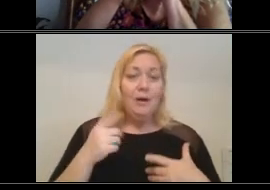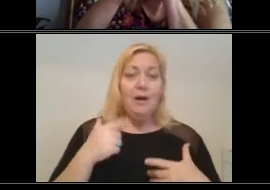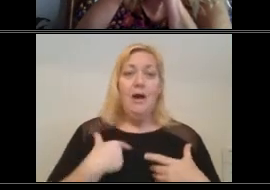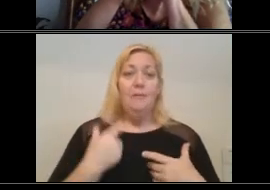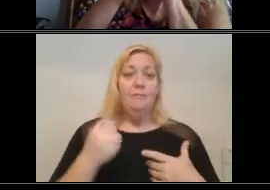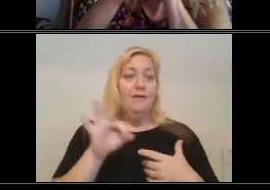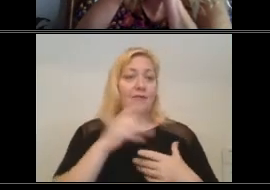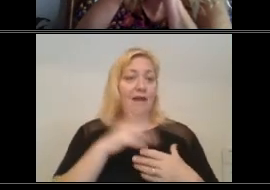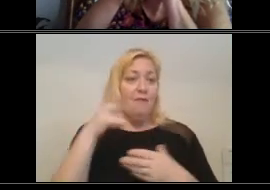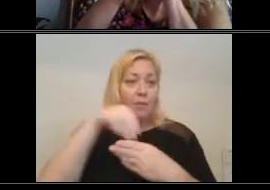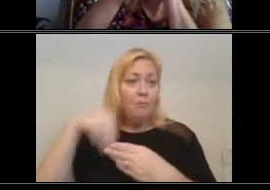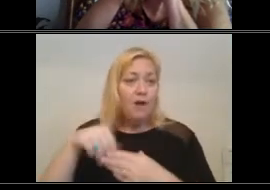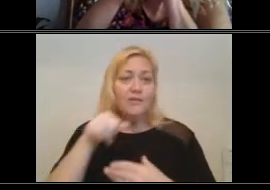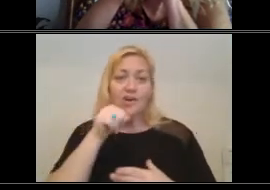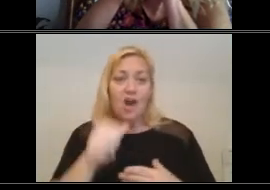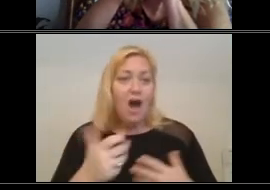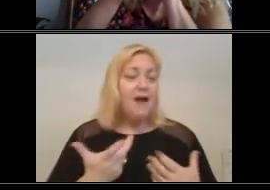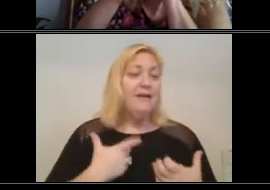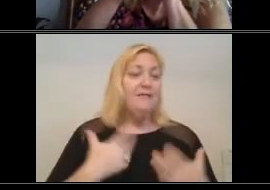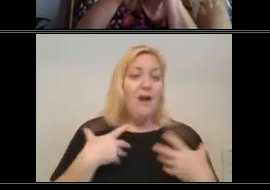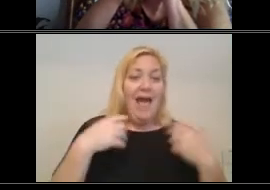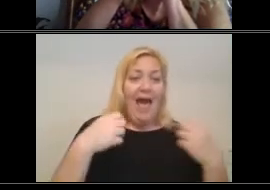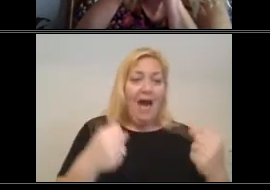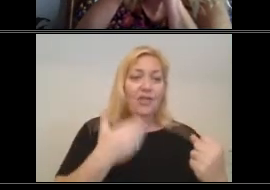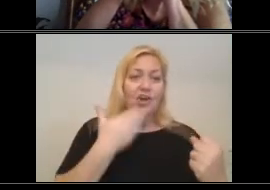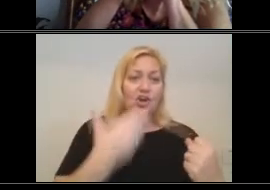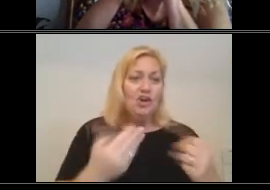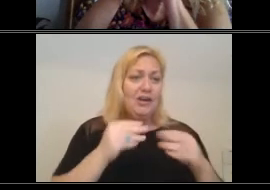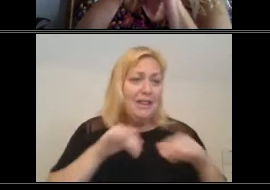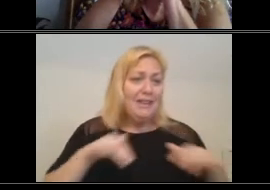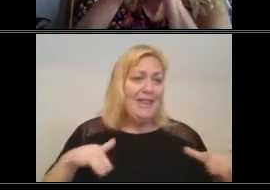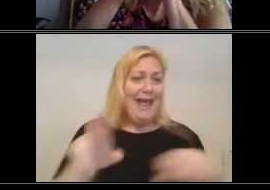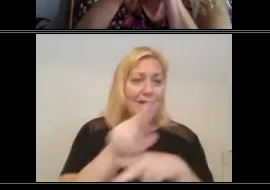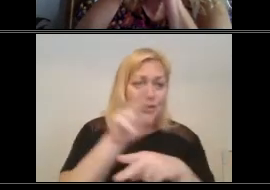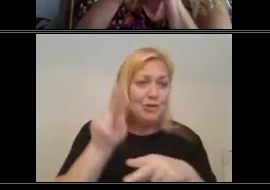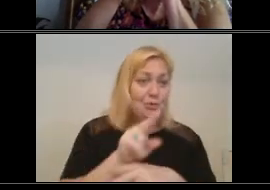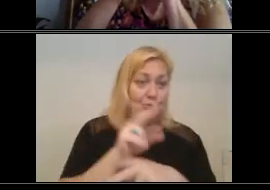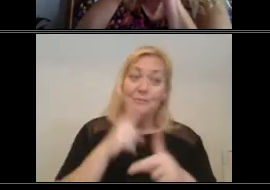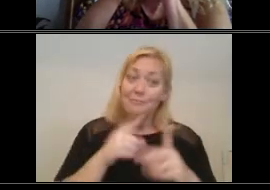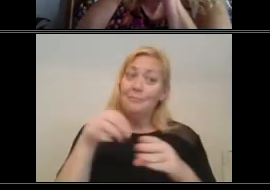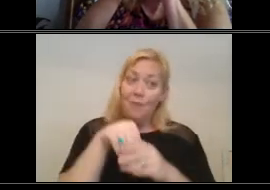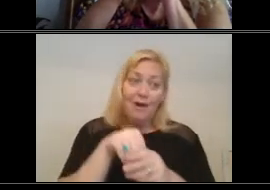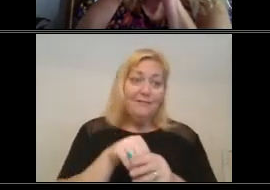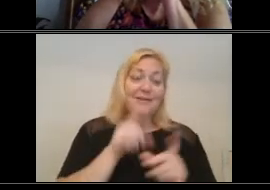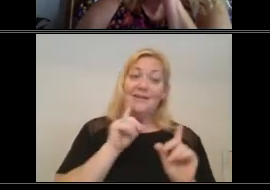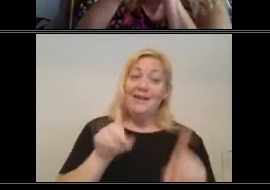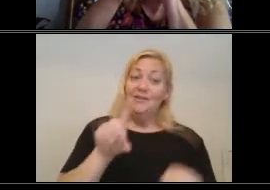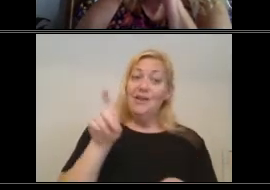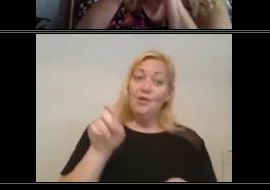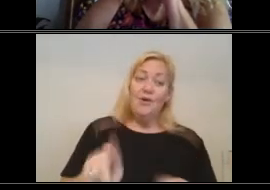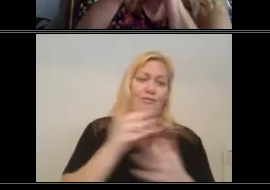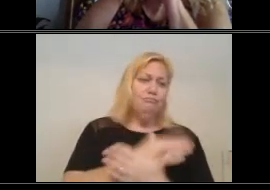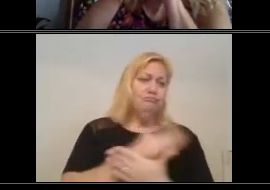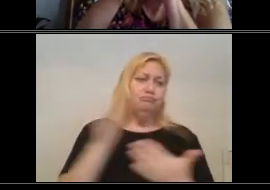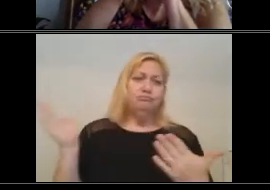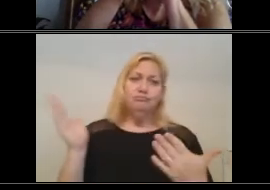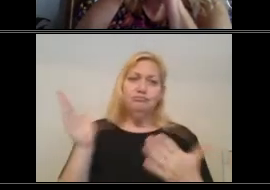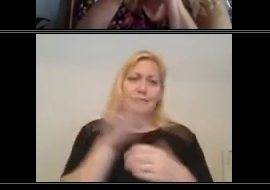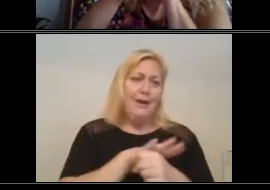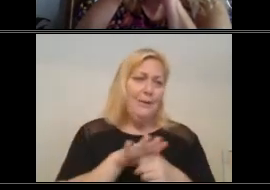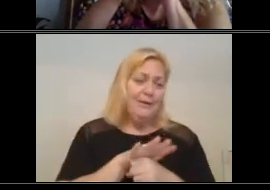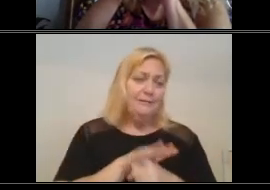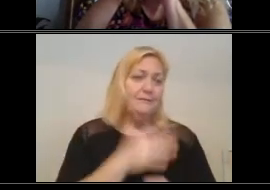whether we're living in healthy, sustainable land uses. So it's a big part of it. So thanks for that question. Thank you, Randy.